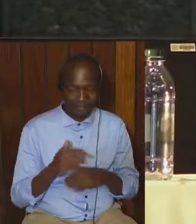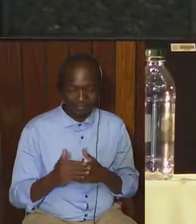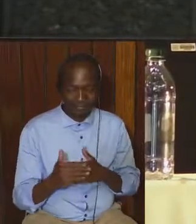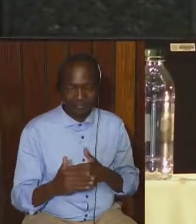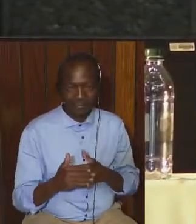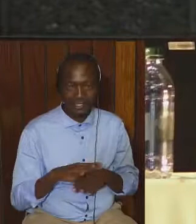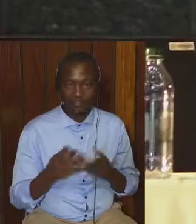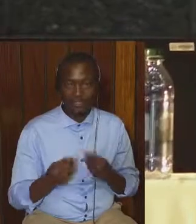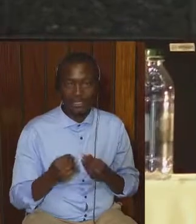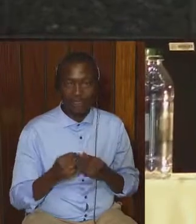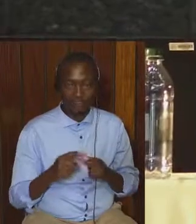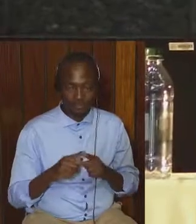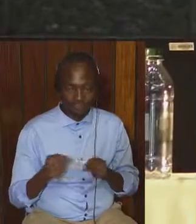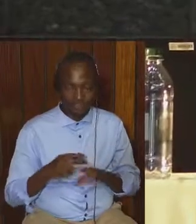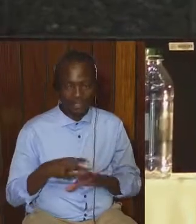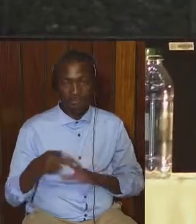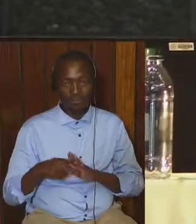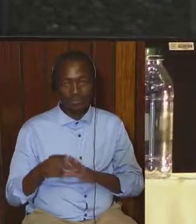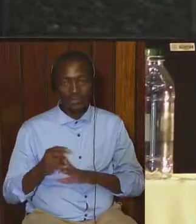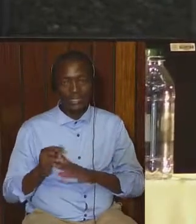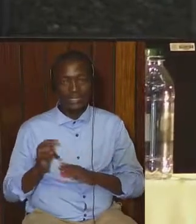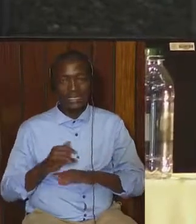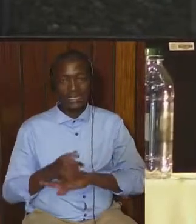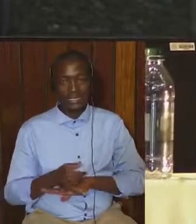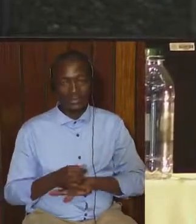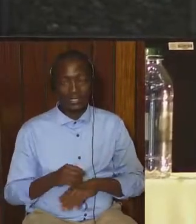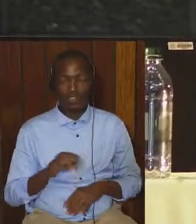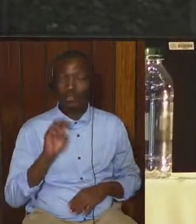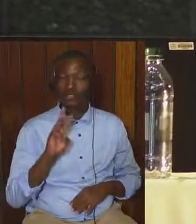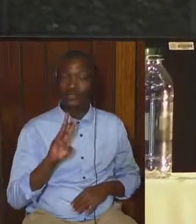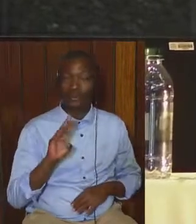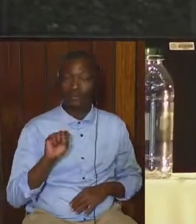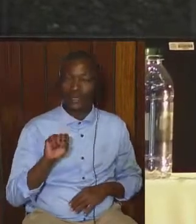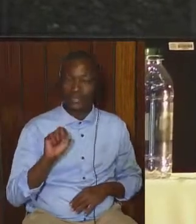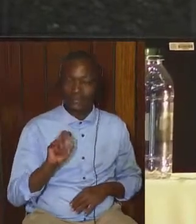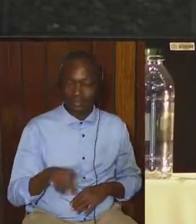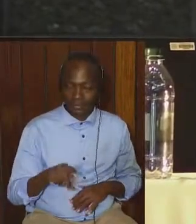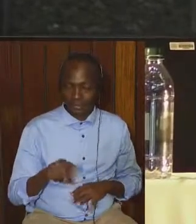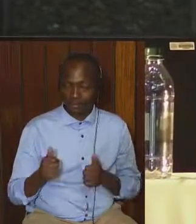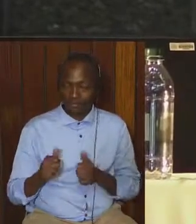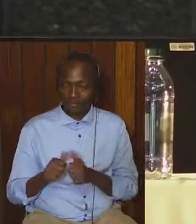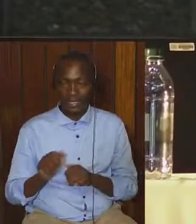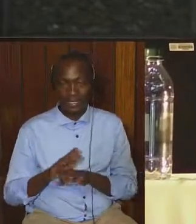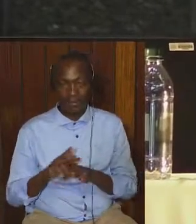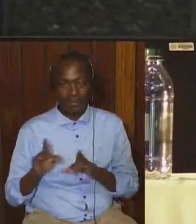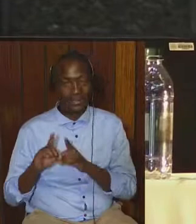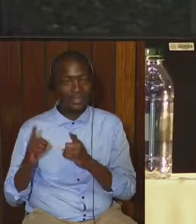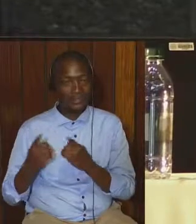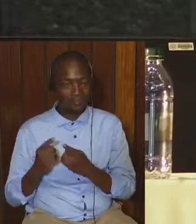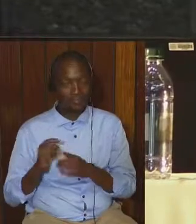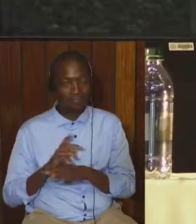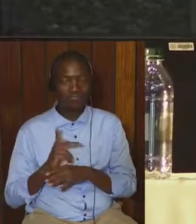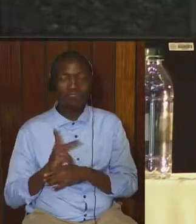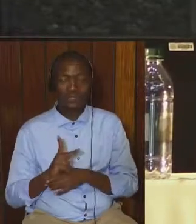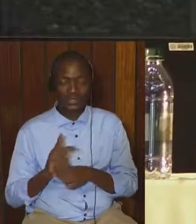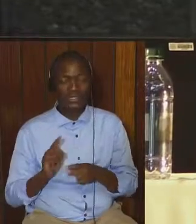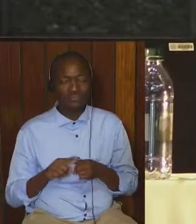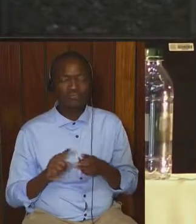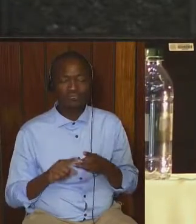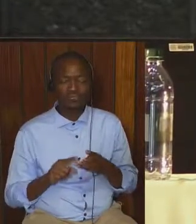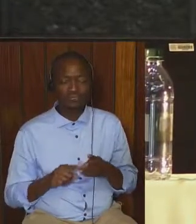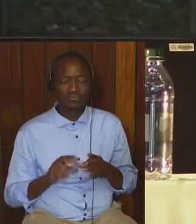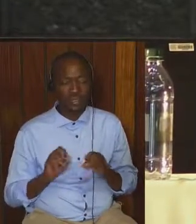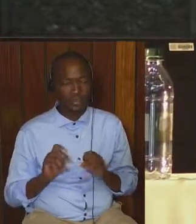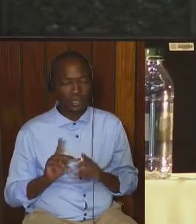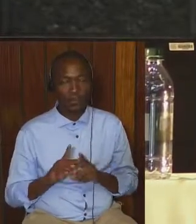the project earlier. So the WSP, together with the department, are considering all the facts, because we don't want